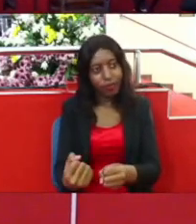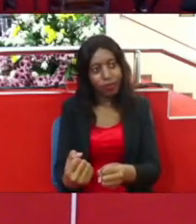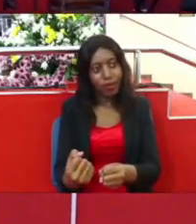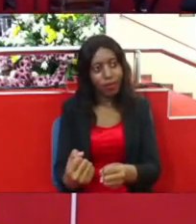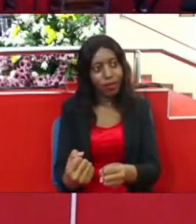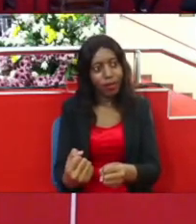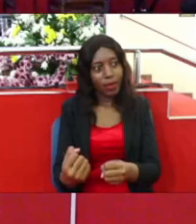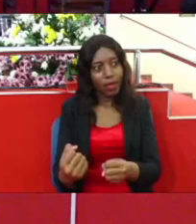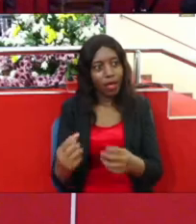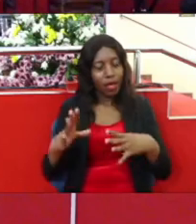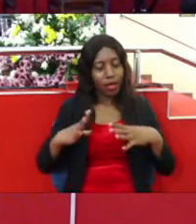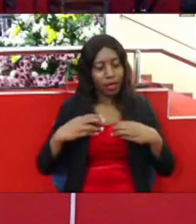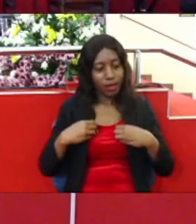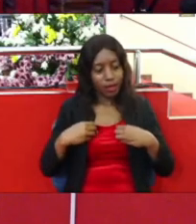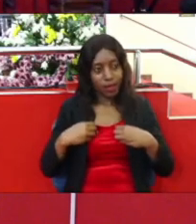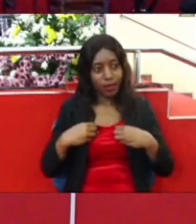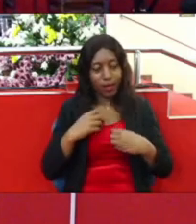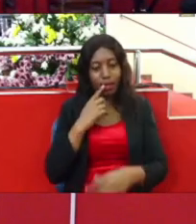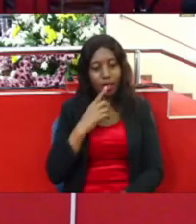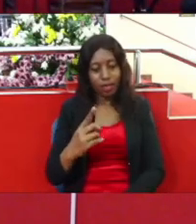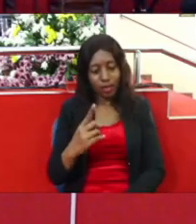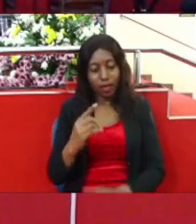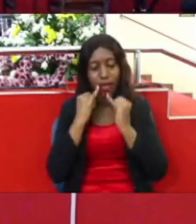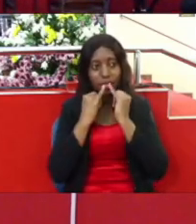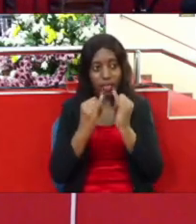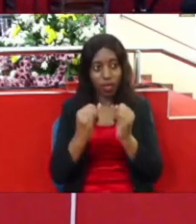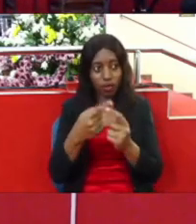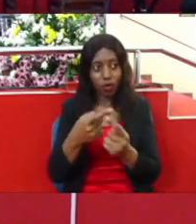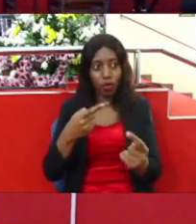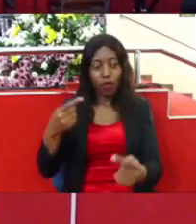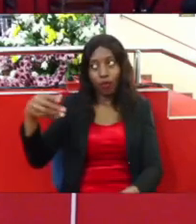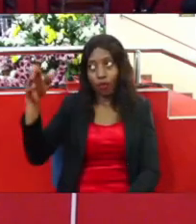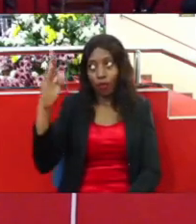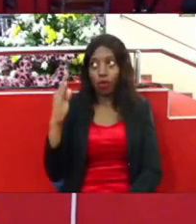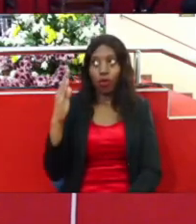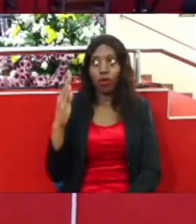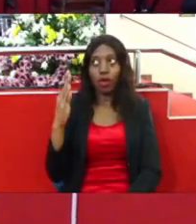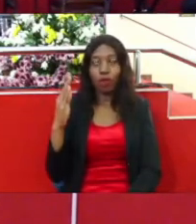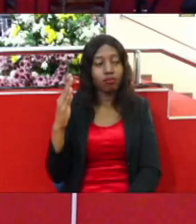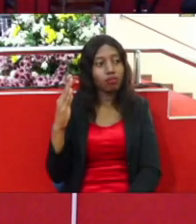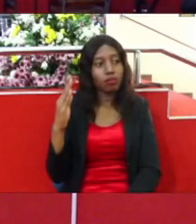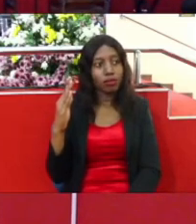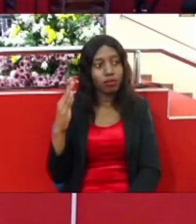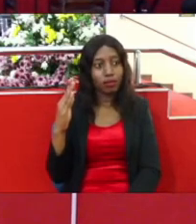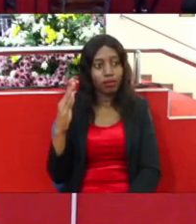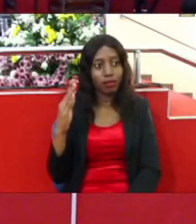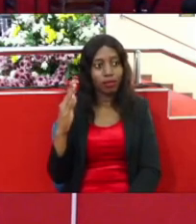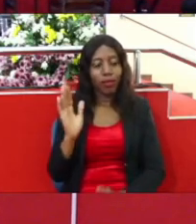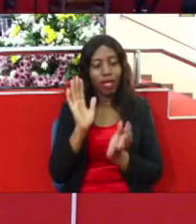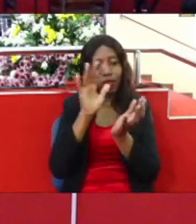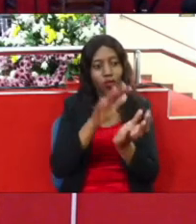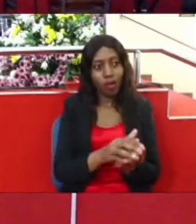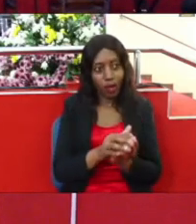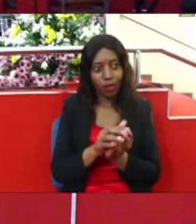kutoka kwa Mungu aliye huru. Whale number 5,000,002. I command you to go and swallow that guy who is just about to be dropped